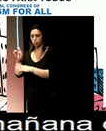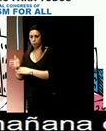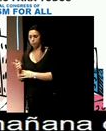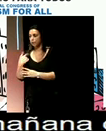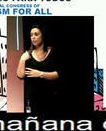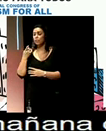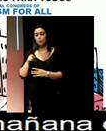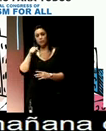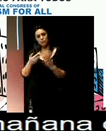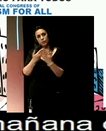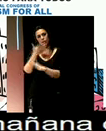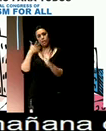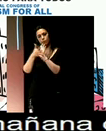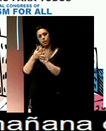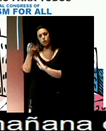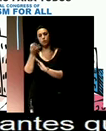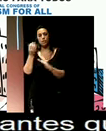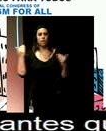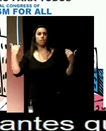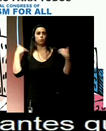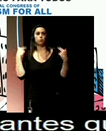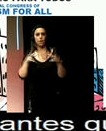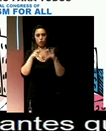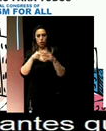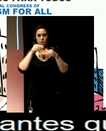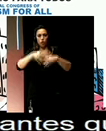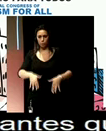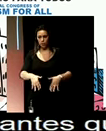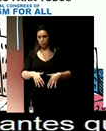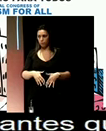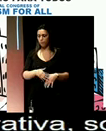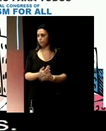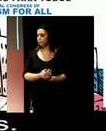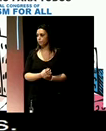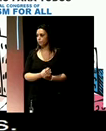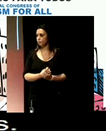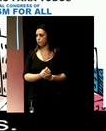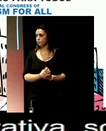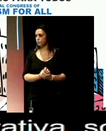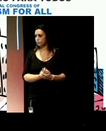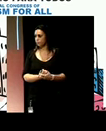in the logic of tourism for all, and this is also very important for the tourism sector.